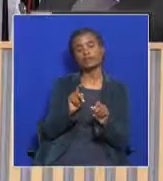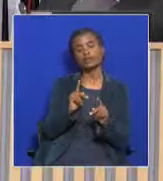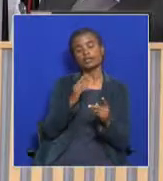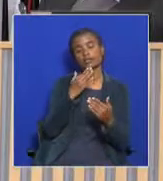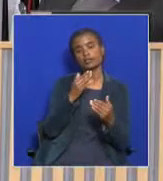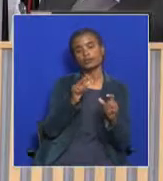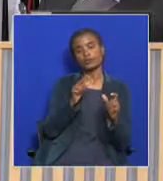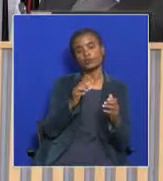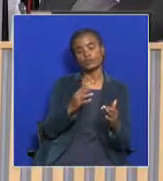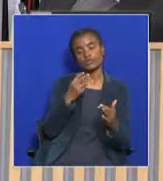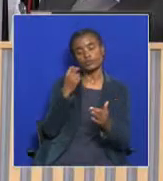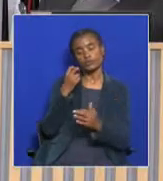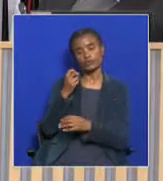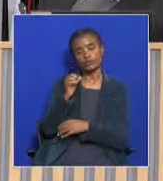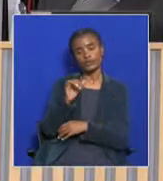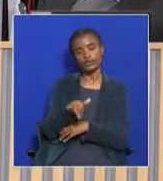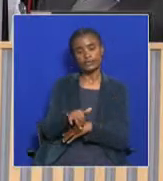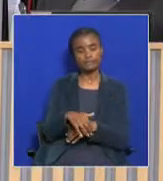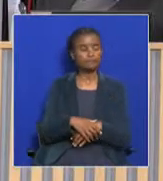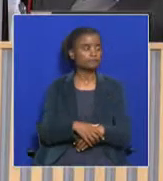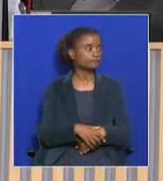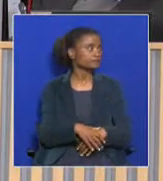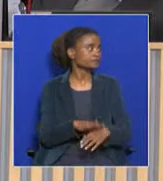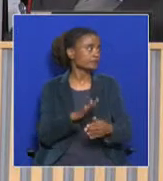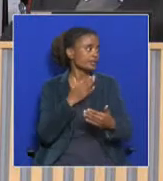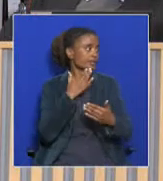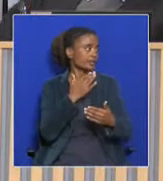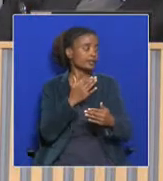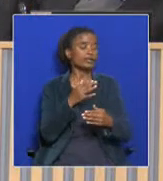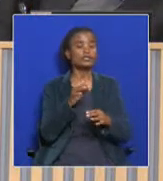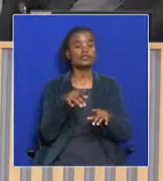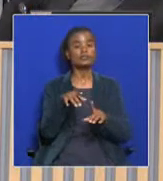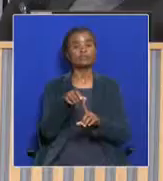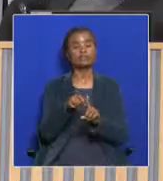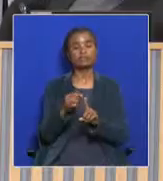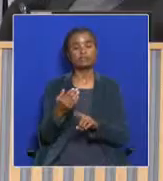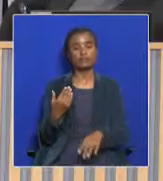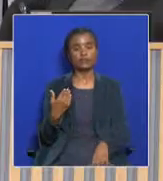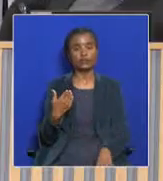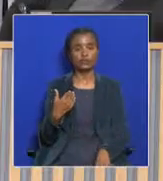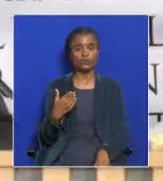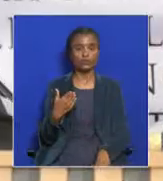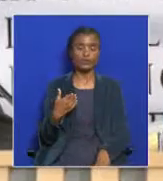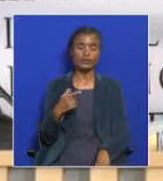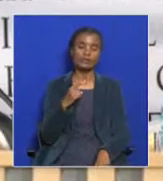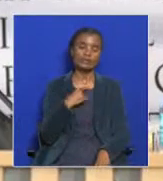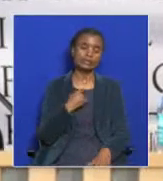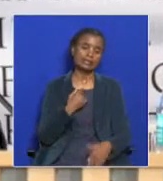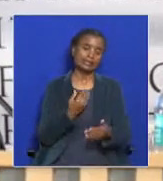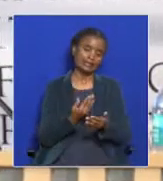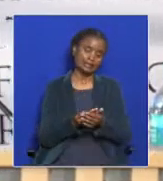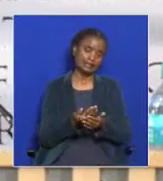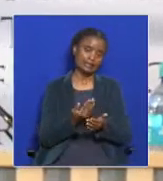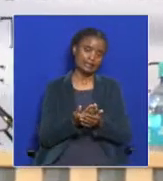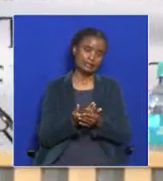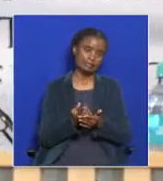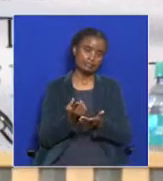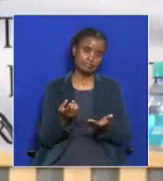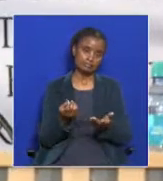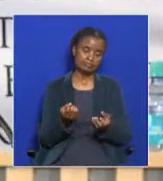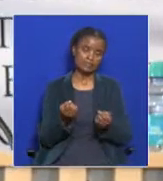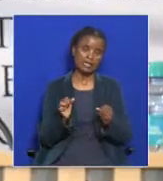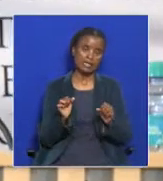Chair, before, if I may, I seek an indulgence, and it's because I'd said I've completed my